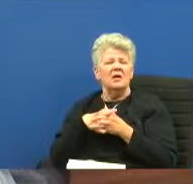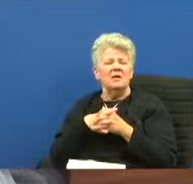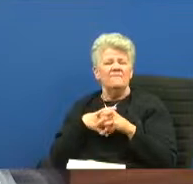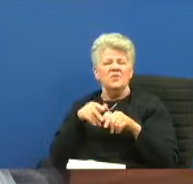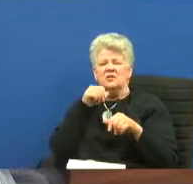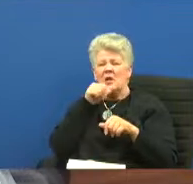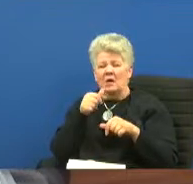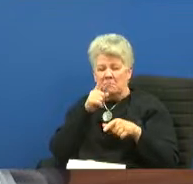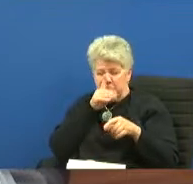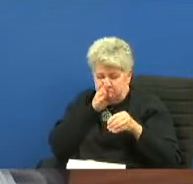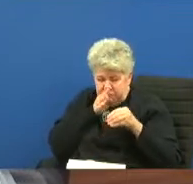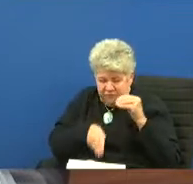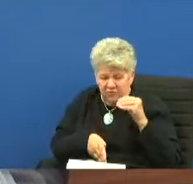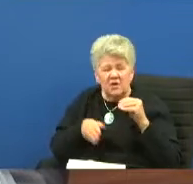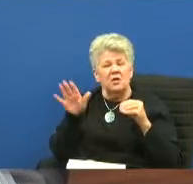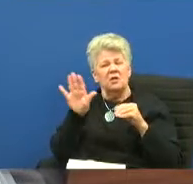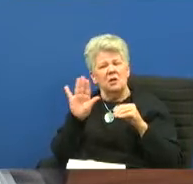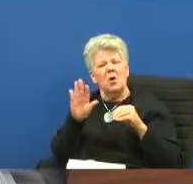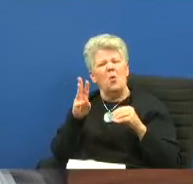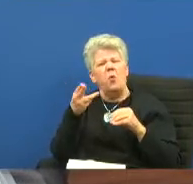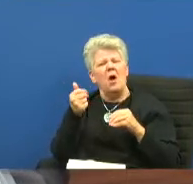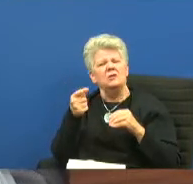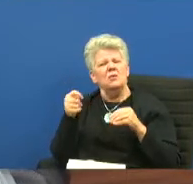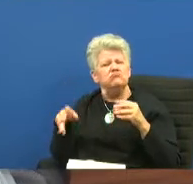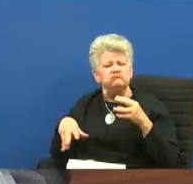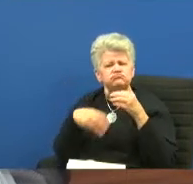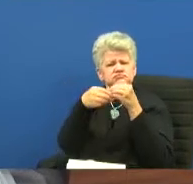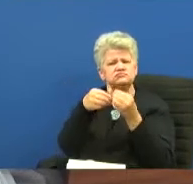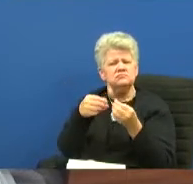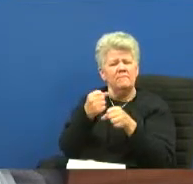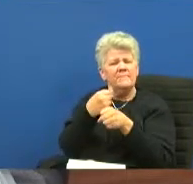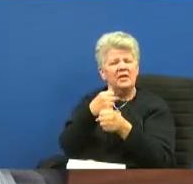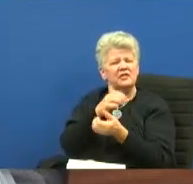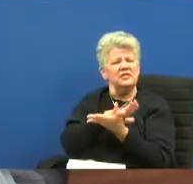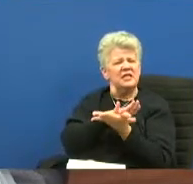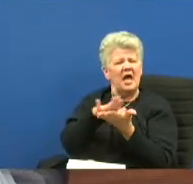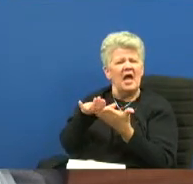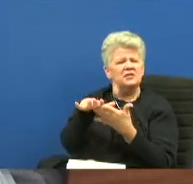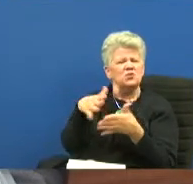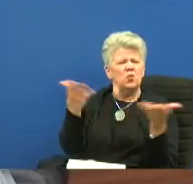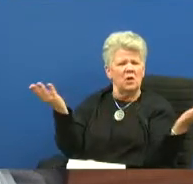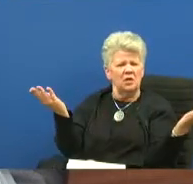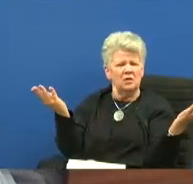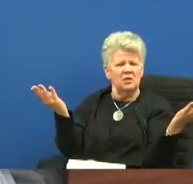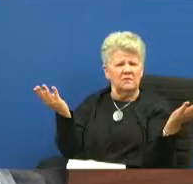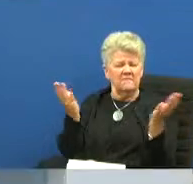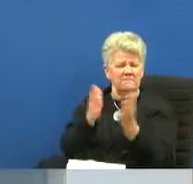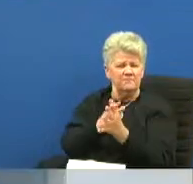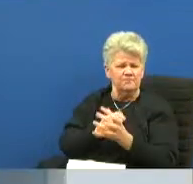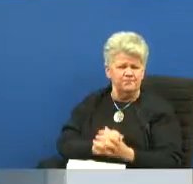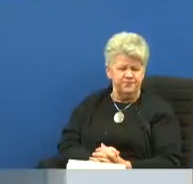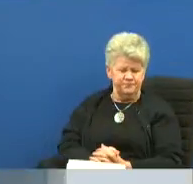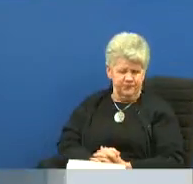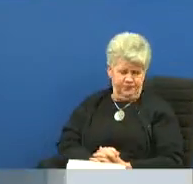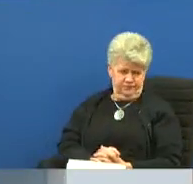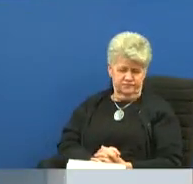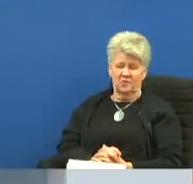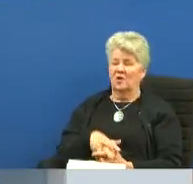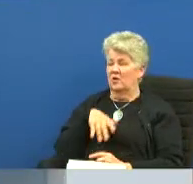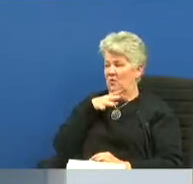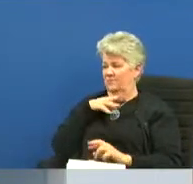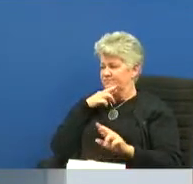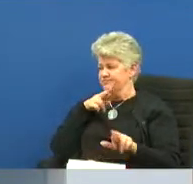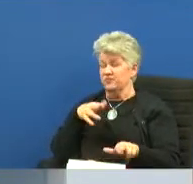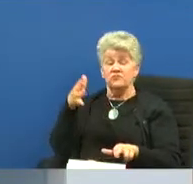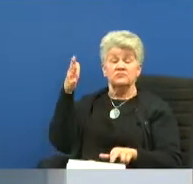to make the area feel more secure, more open, and so on and so forth? Okay, so when it was operated as a mobile